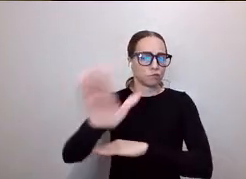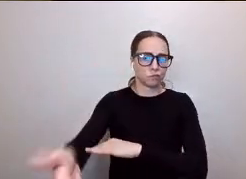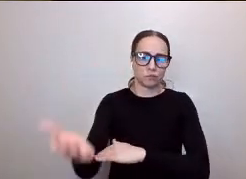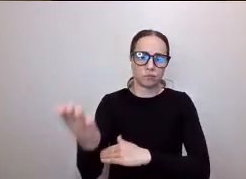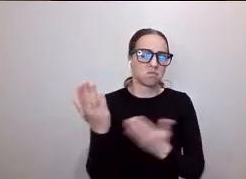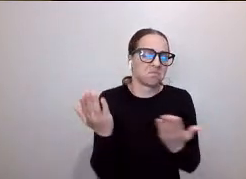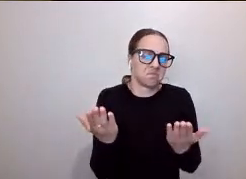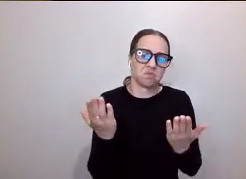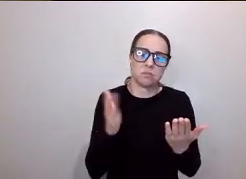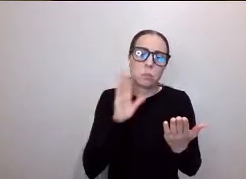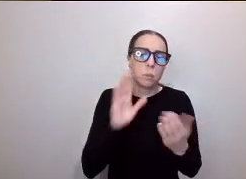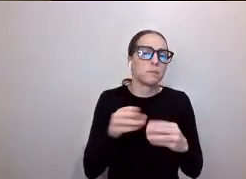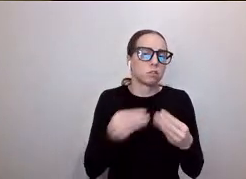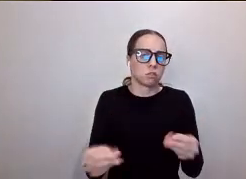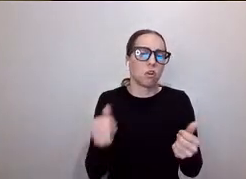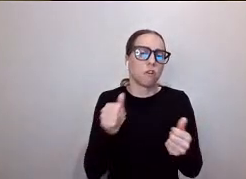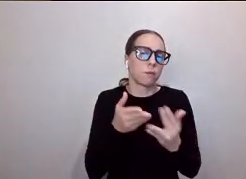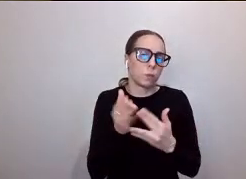that process.